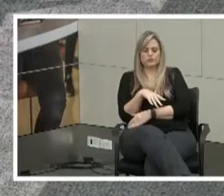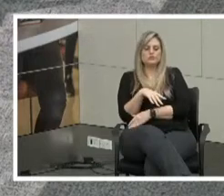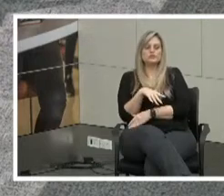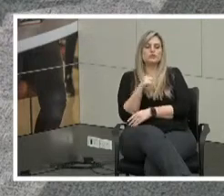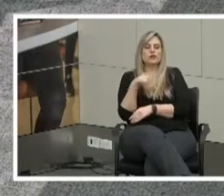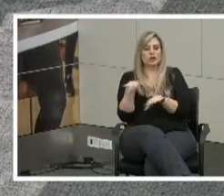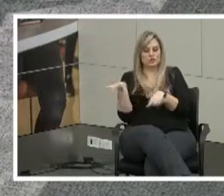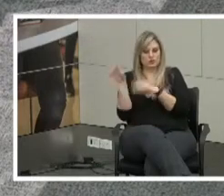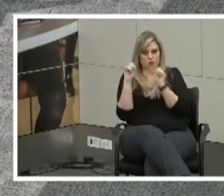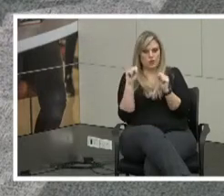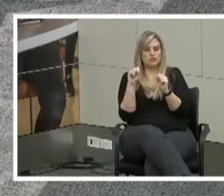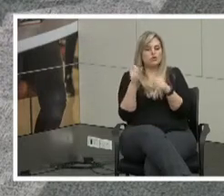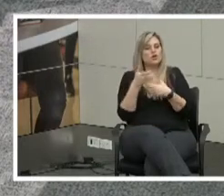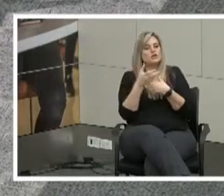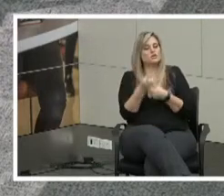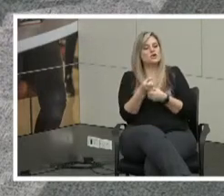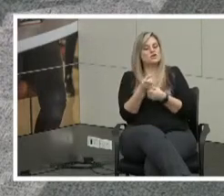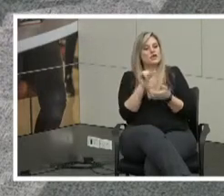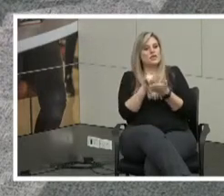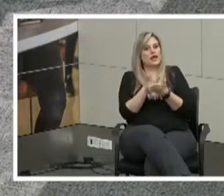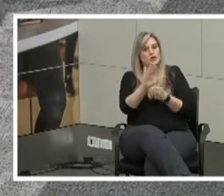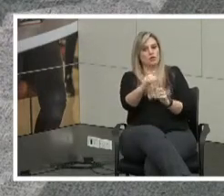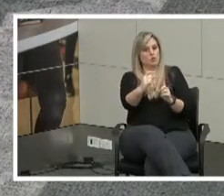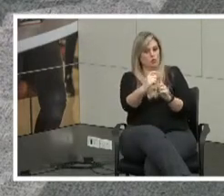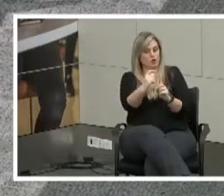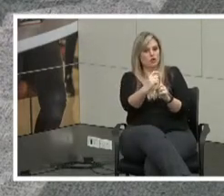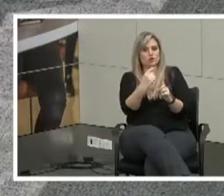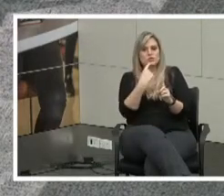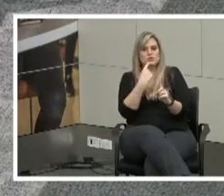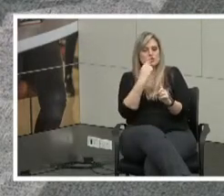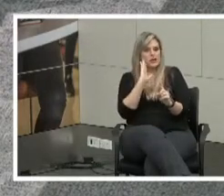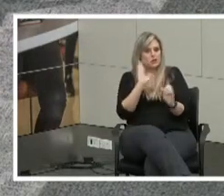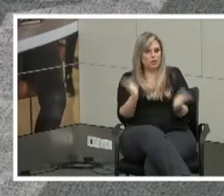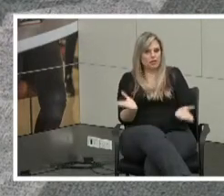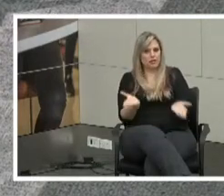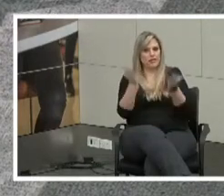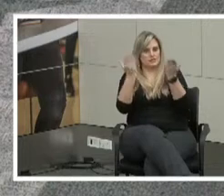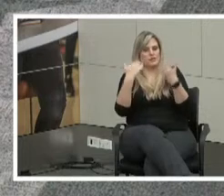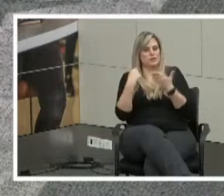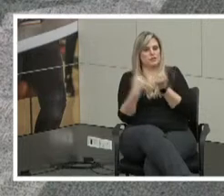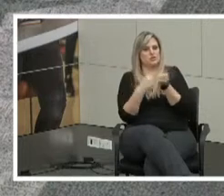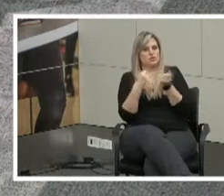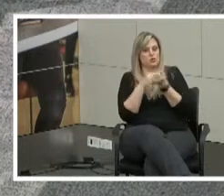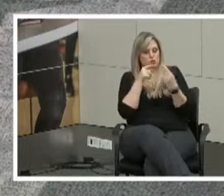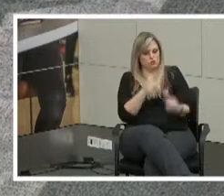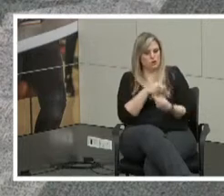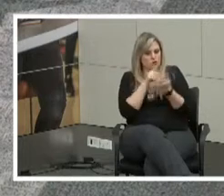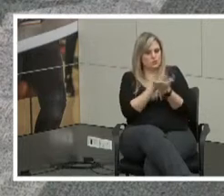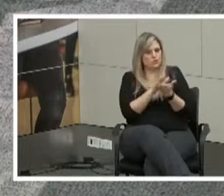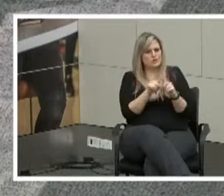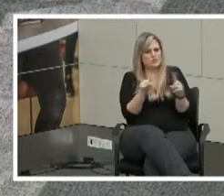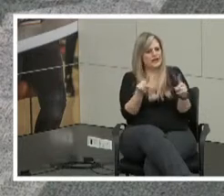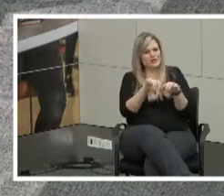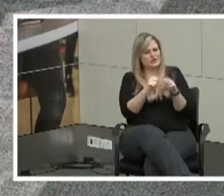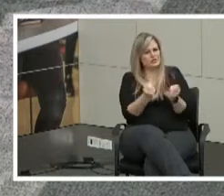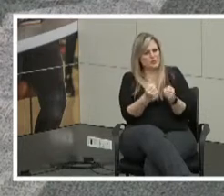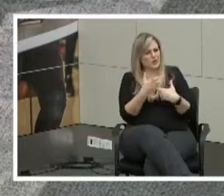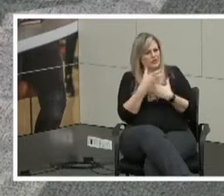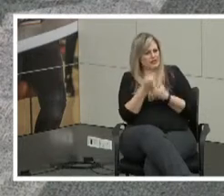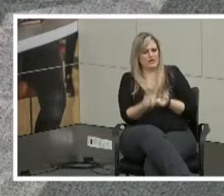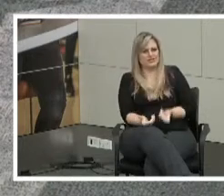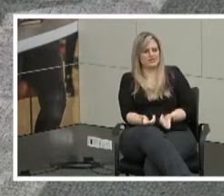over I trusted that your your word that you would lift up and support struggling schools but you've broken that